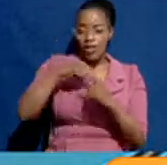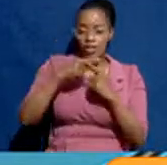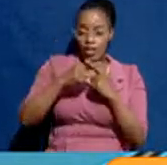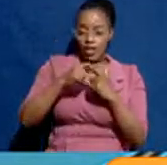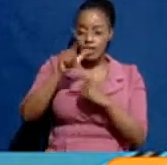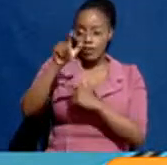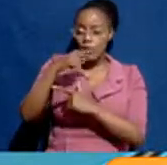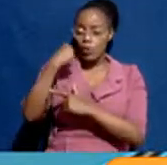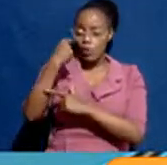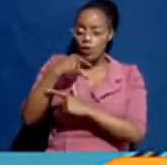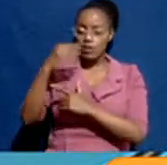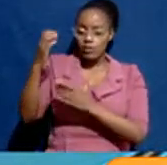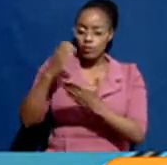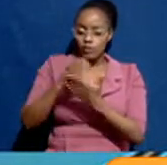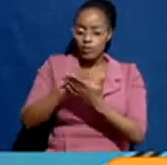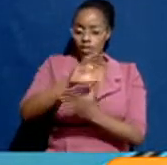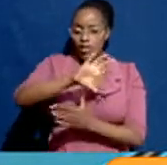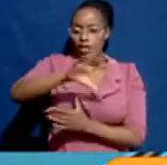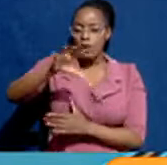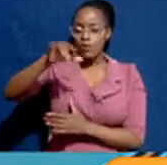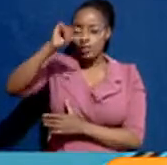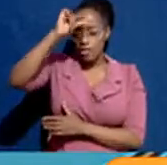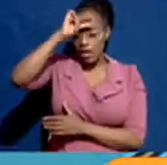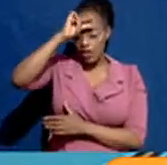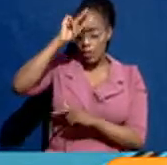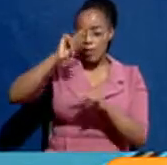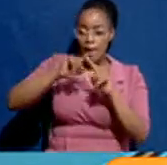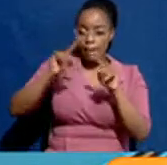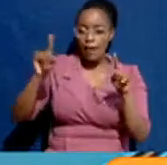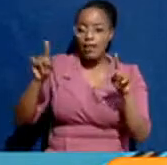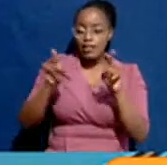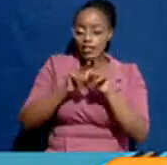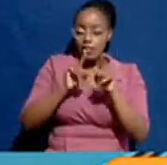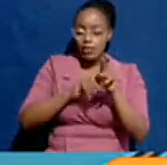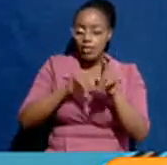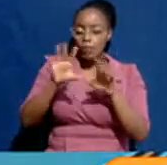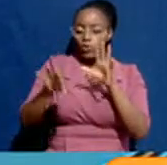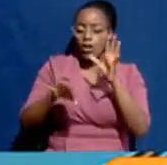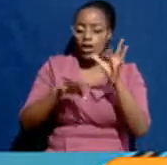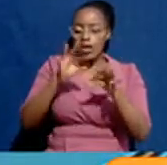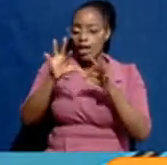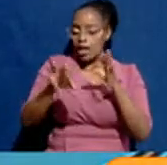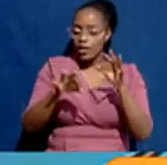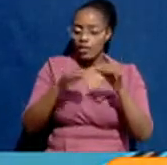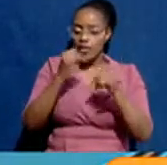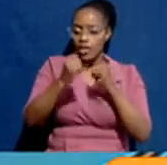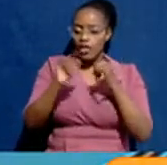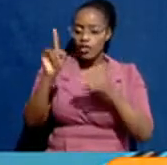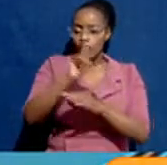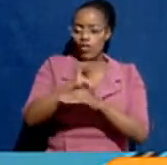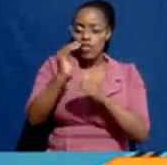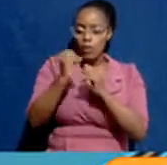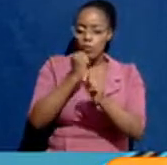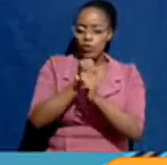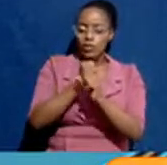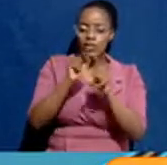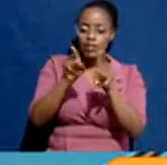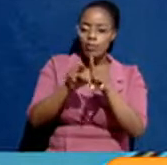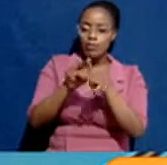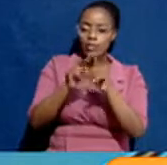is employed by the county government. Yet, when you analyze at the end of the day, they are almost doing the same